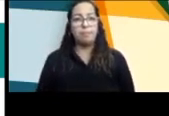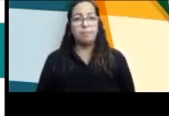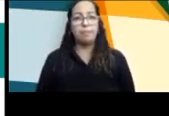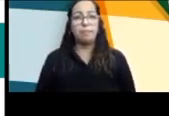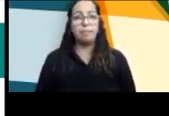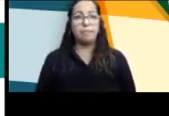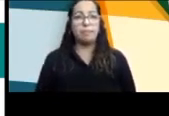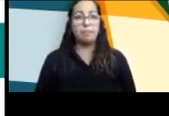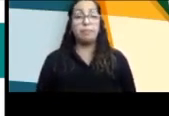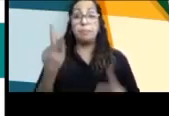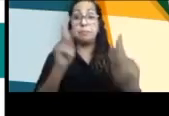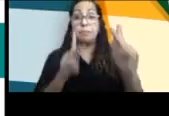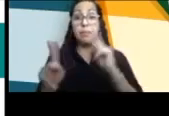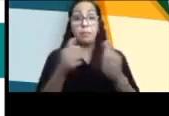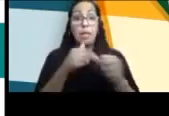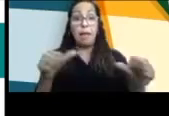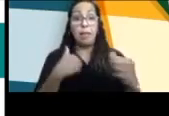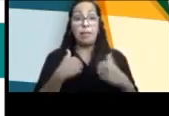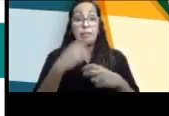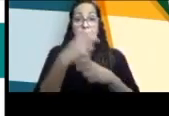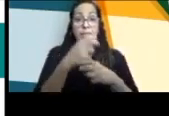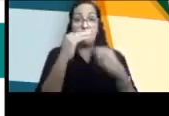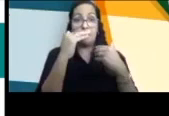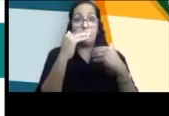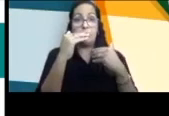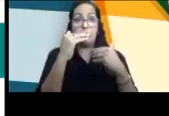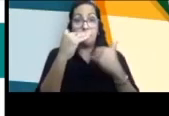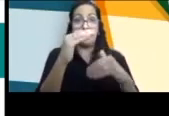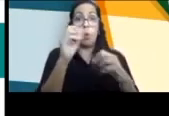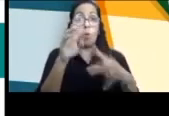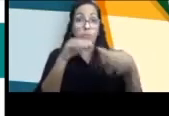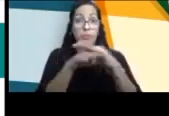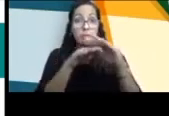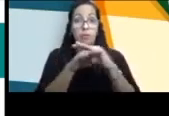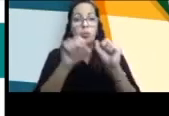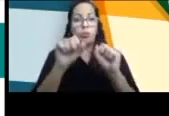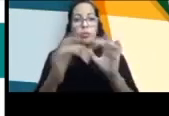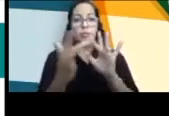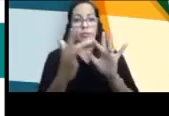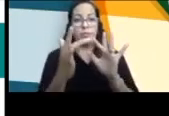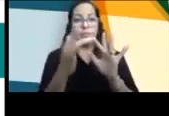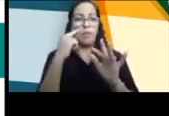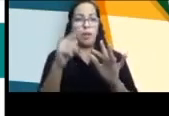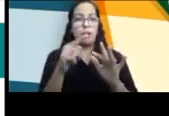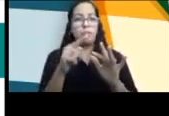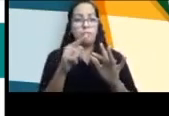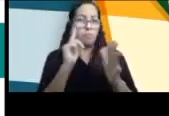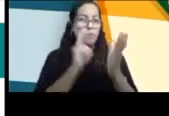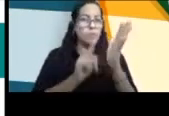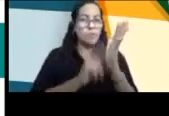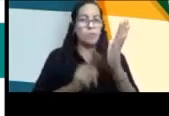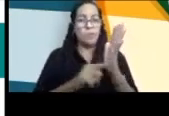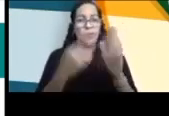Persons with disabilities or accessibility specific needs can use the contact information to access reasonable accommodation